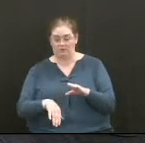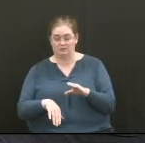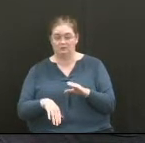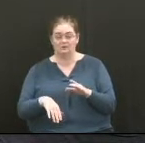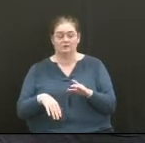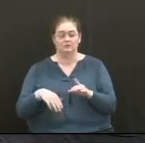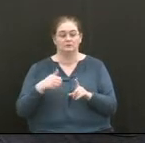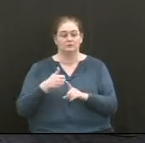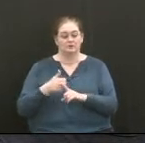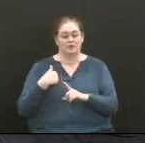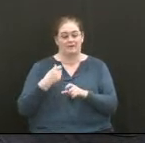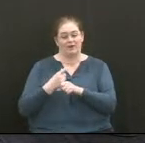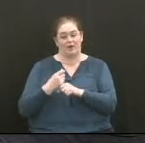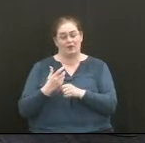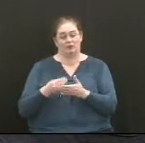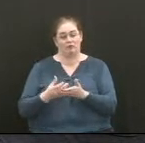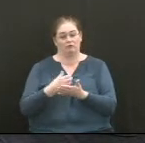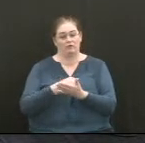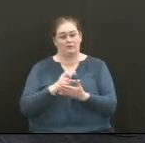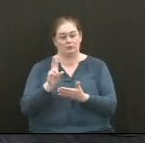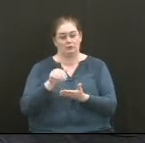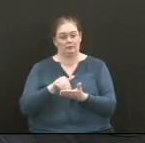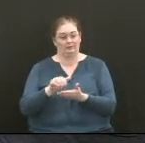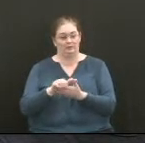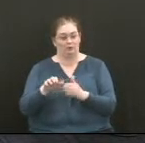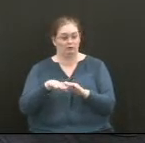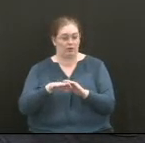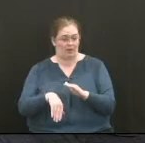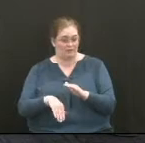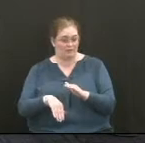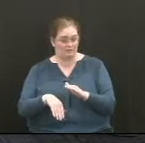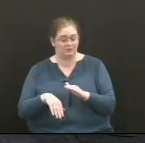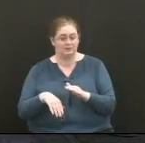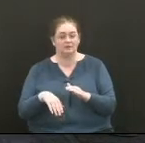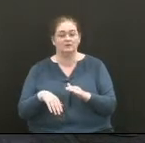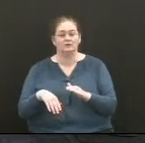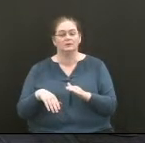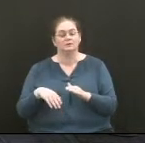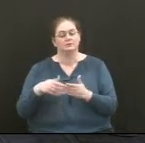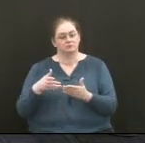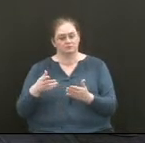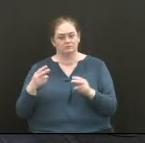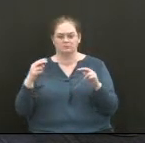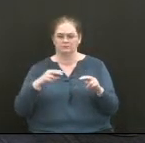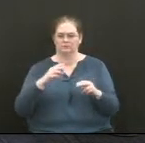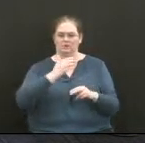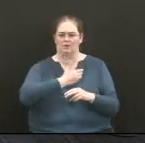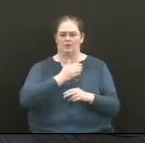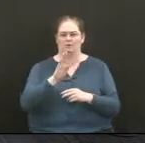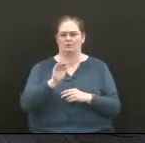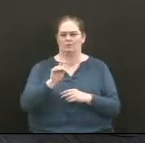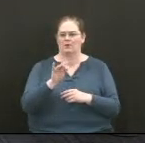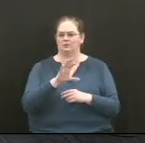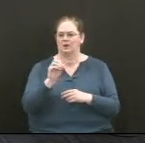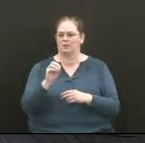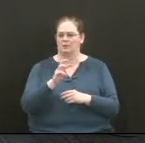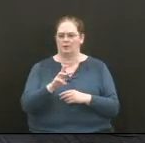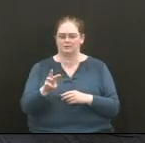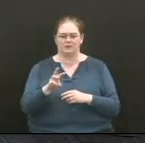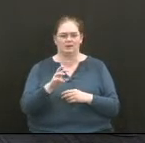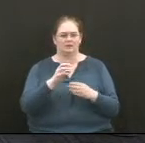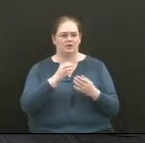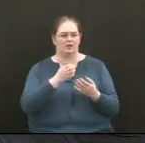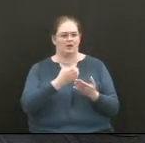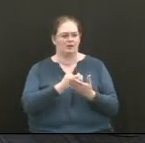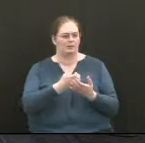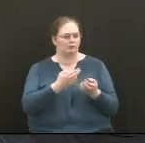have annual revenue of $2 million or less, take a look at the Bucks County website and the economic